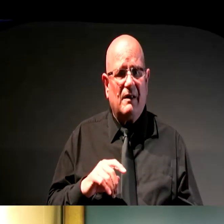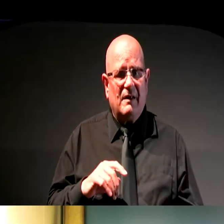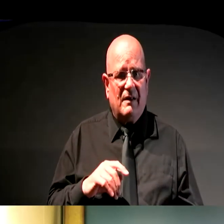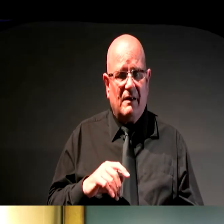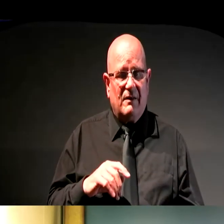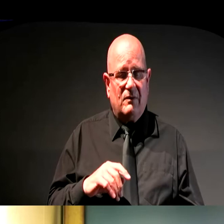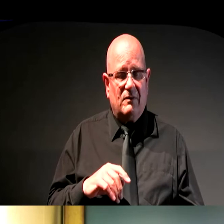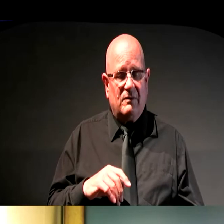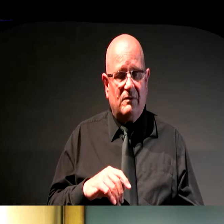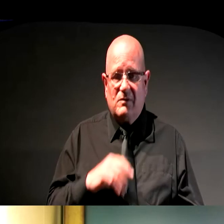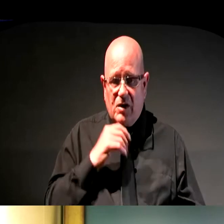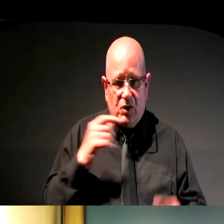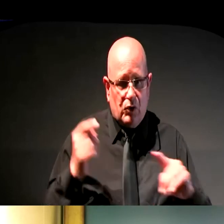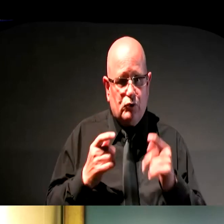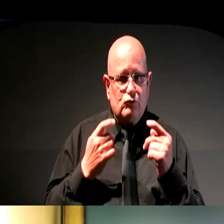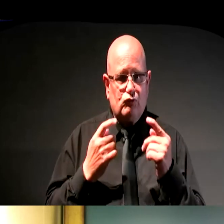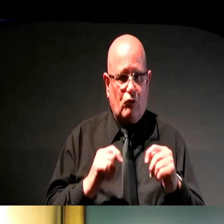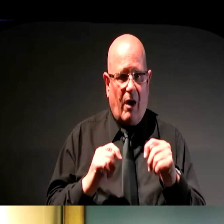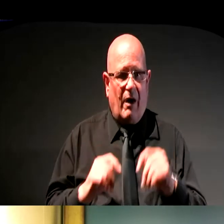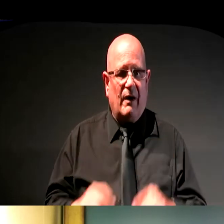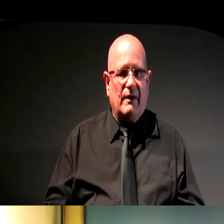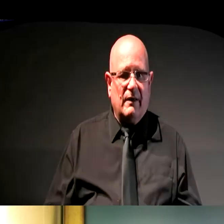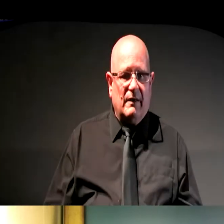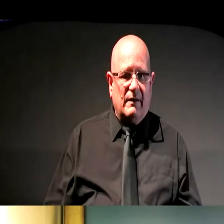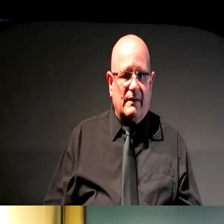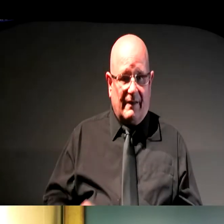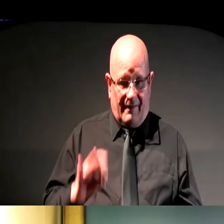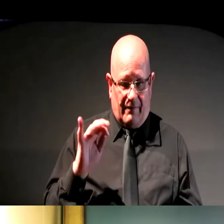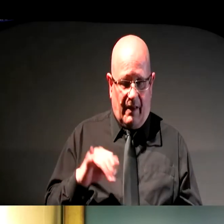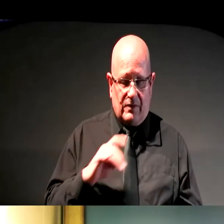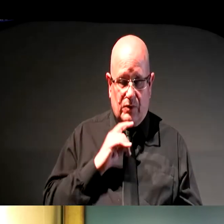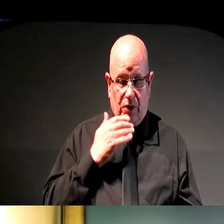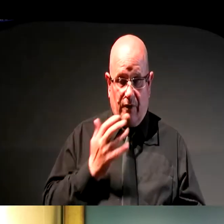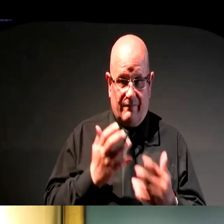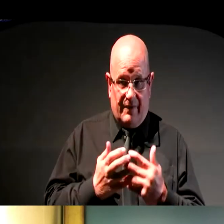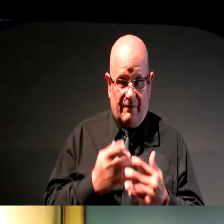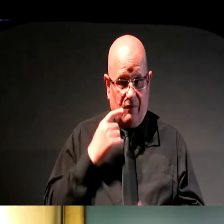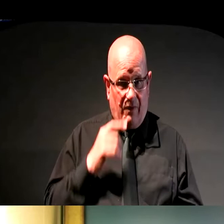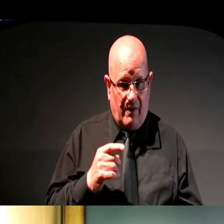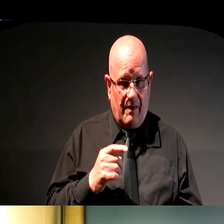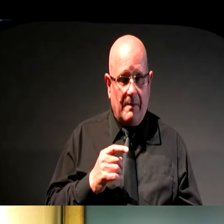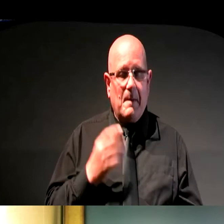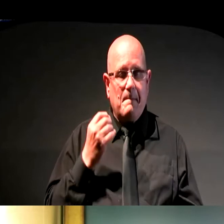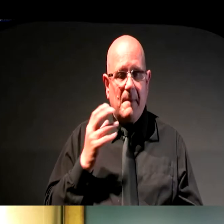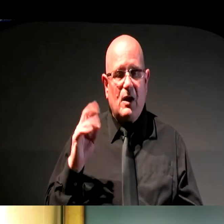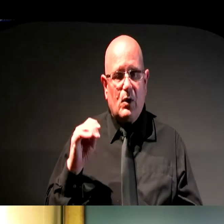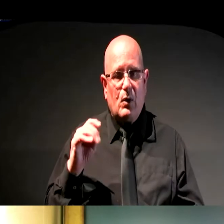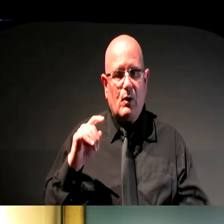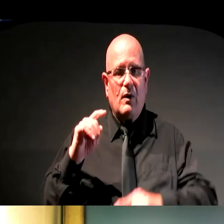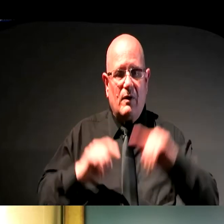way, you'll probably find out that if this is a really good fit for them, many neurodiverse people can